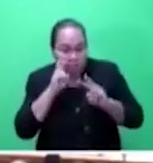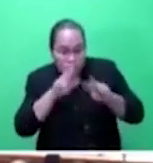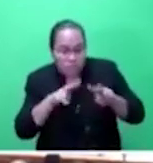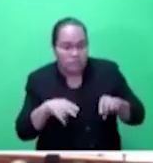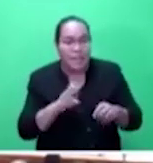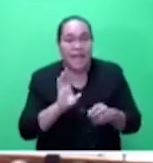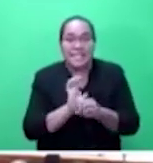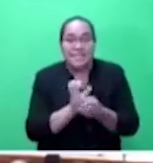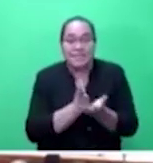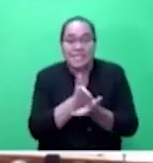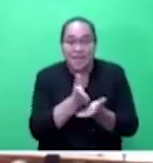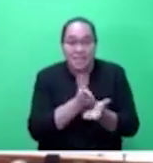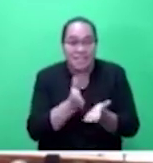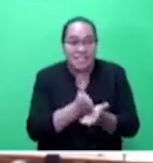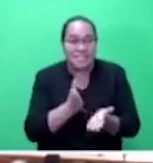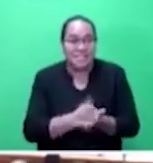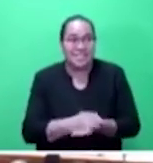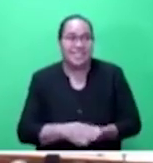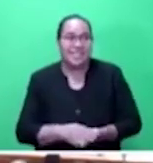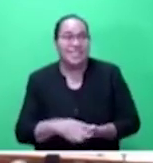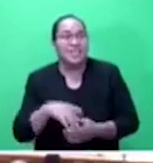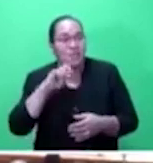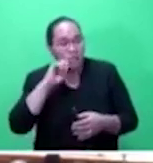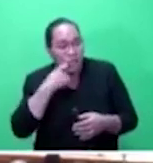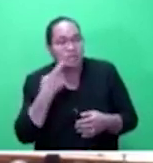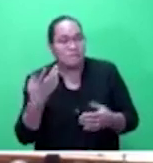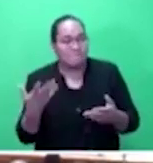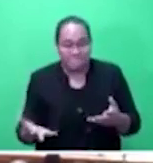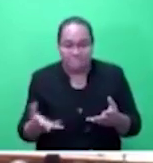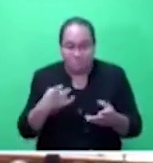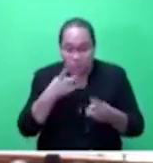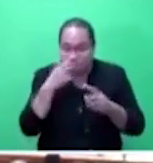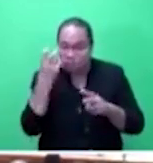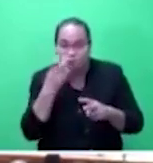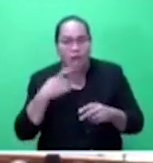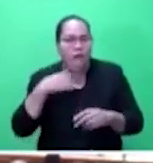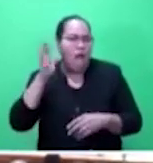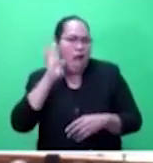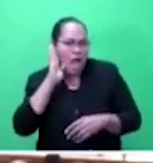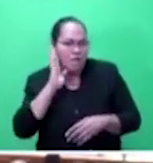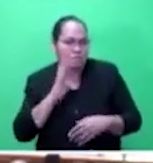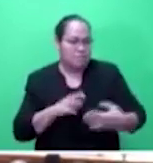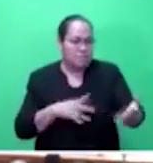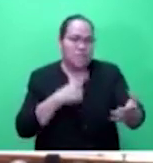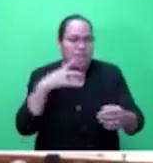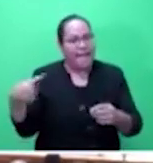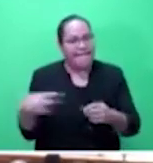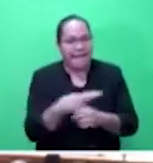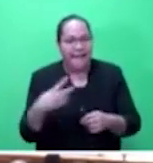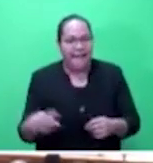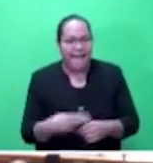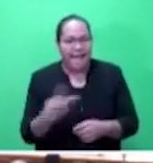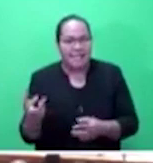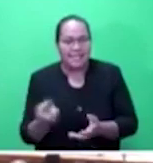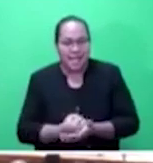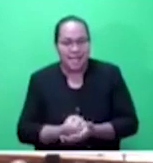service, nor statutory bodies or government-owned companies. I heard Honourable Prasad say cut salaries, even though he said for all civil